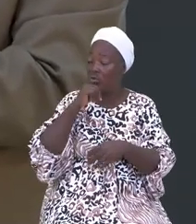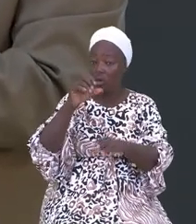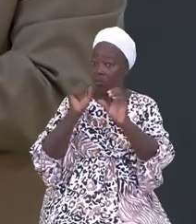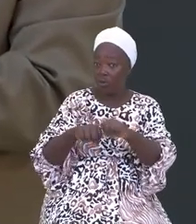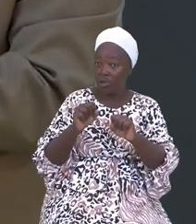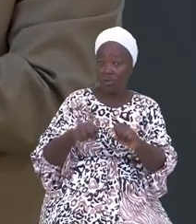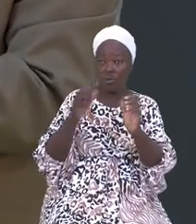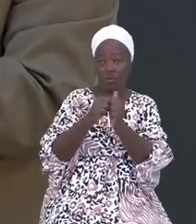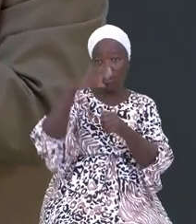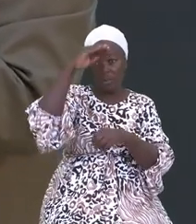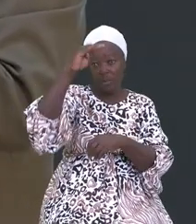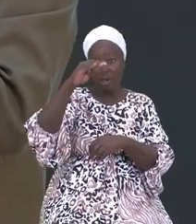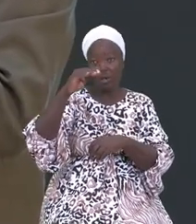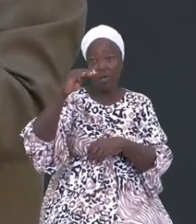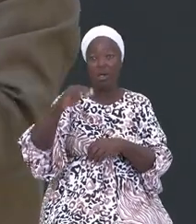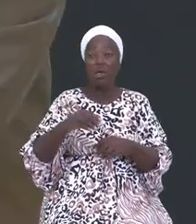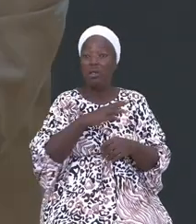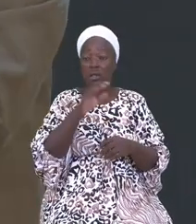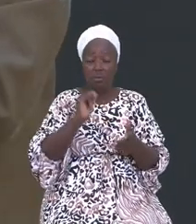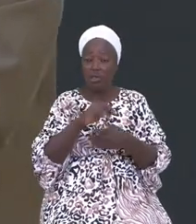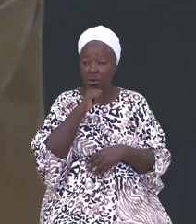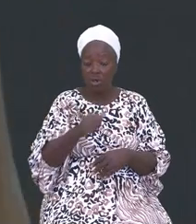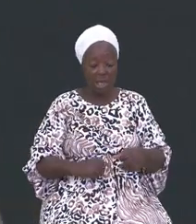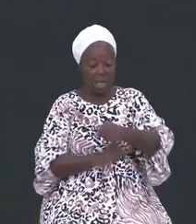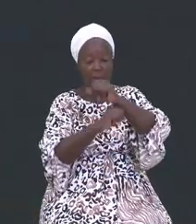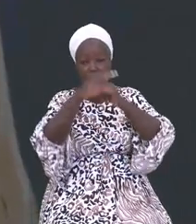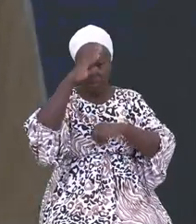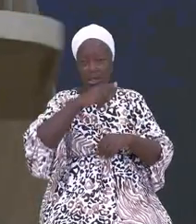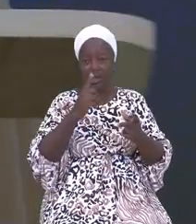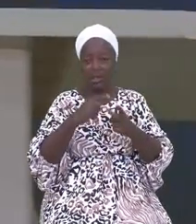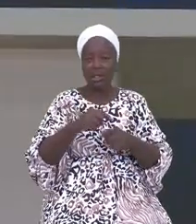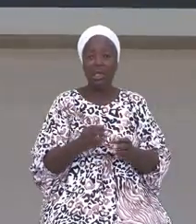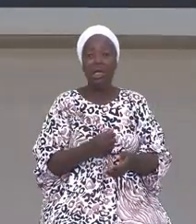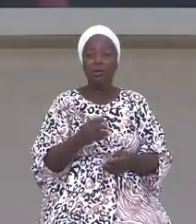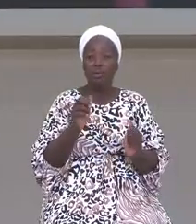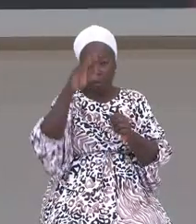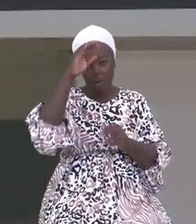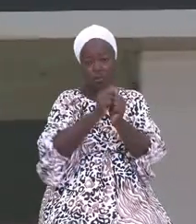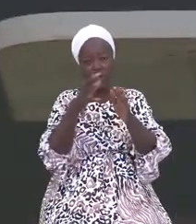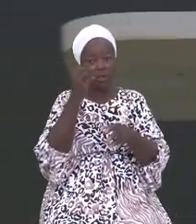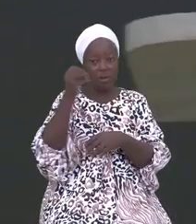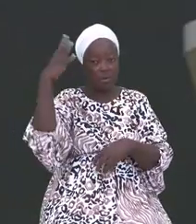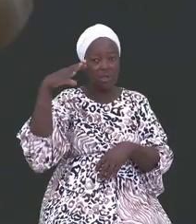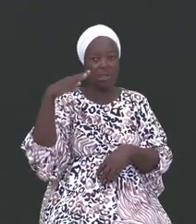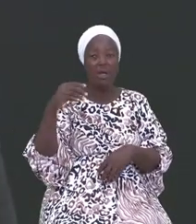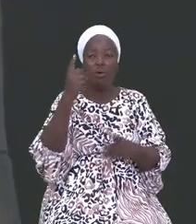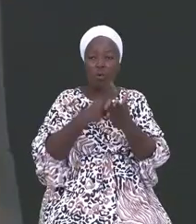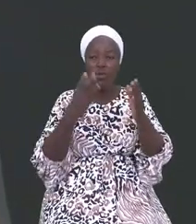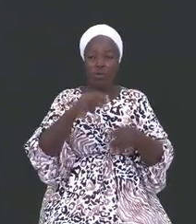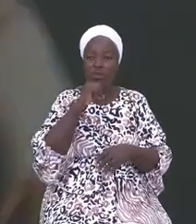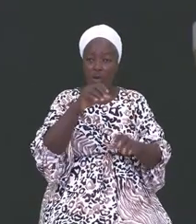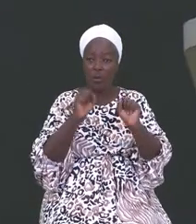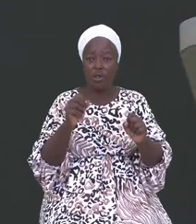impossible with man, unaided man, graceless man, what was impossible for the greatest